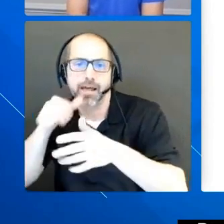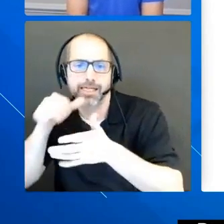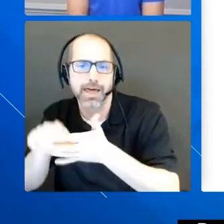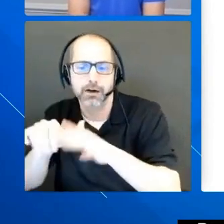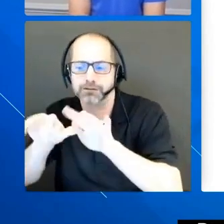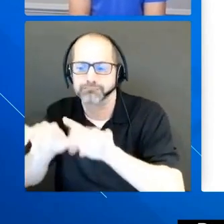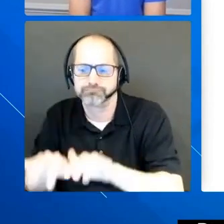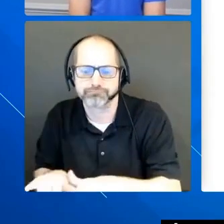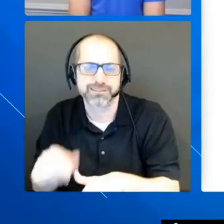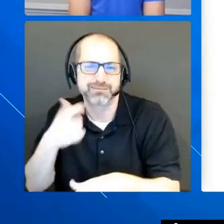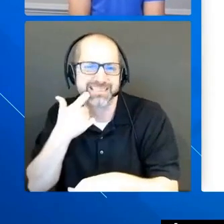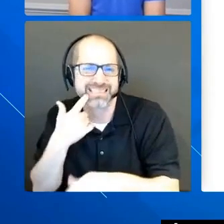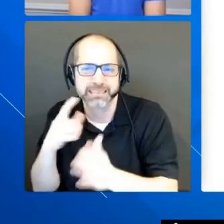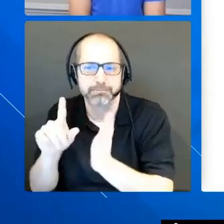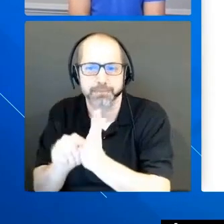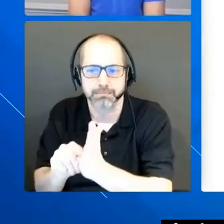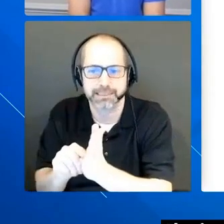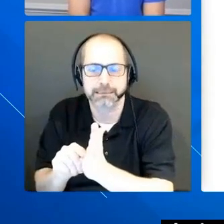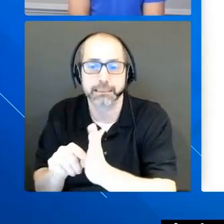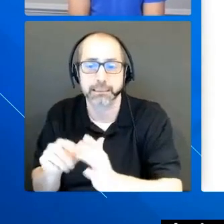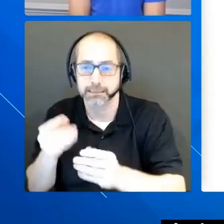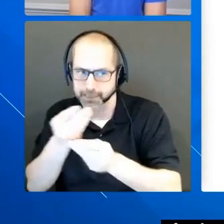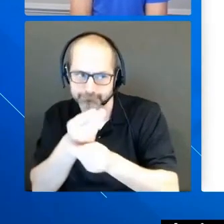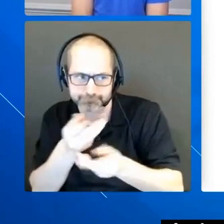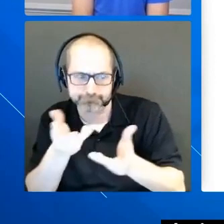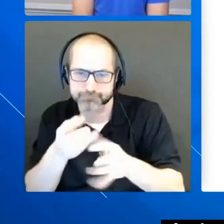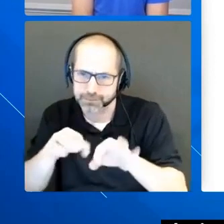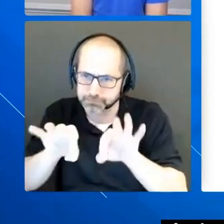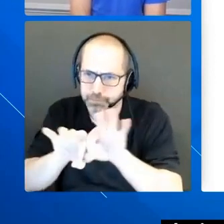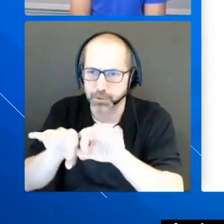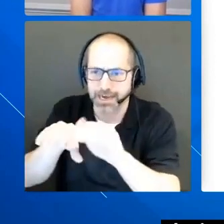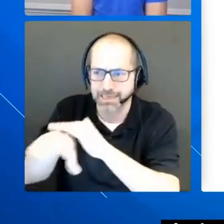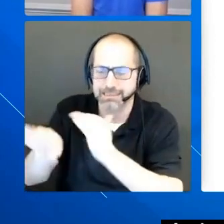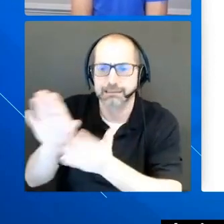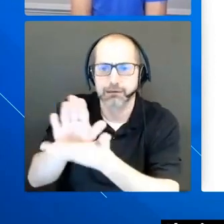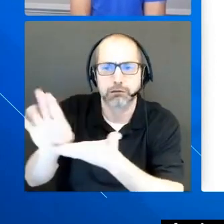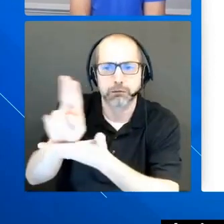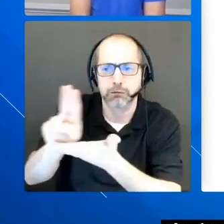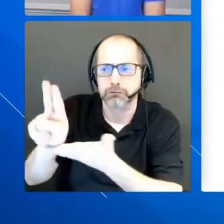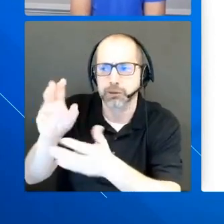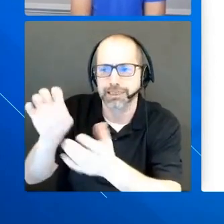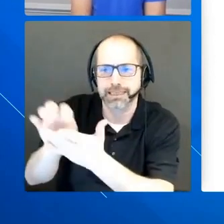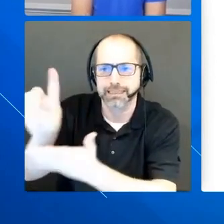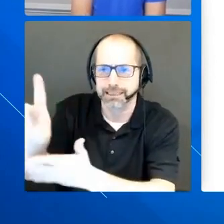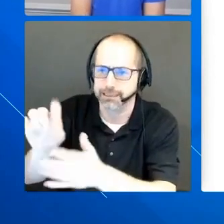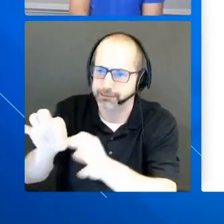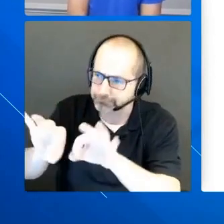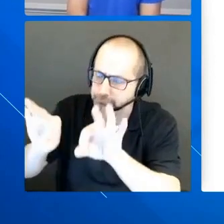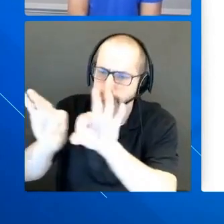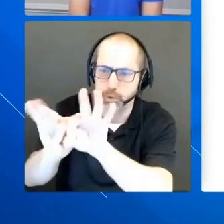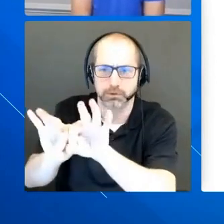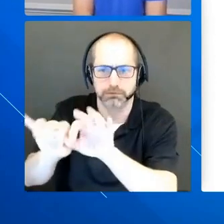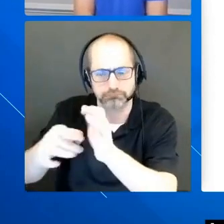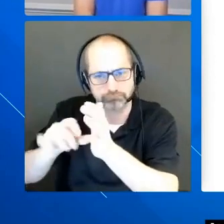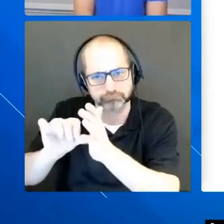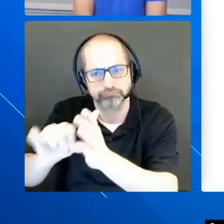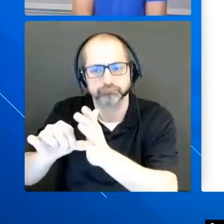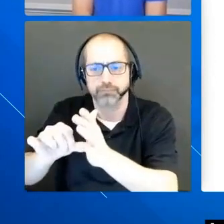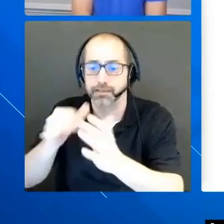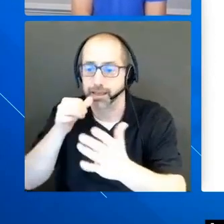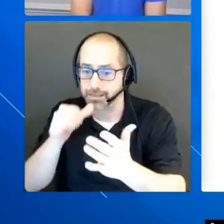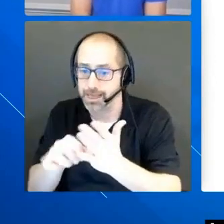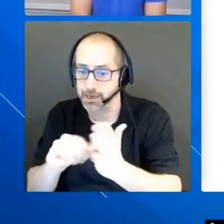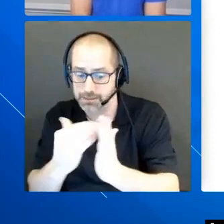spring, reiterating the importance of accessibility in post-secondary education. The letter goes one step further. It outlines the